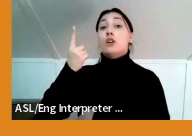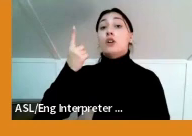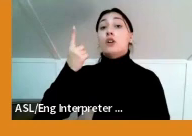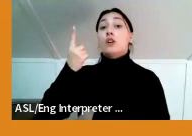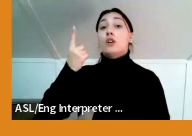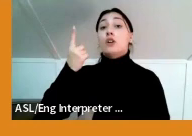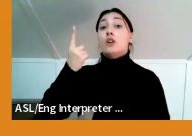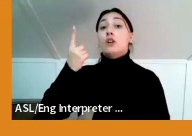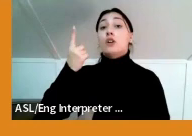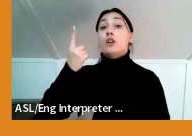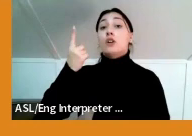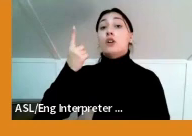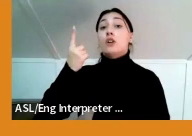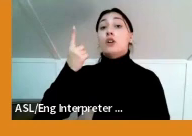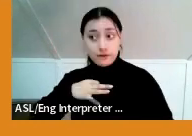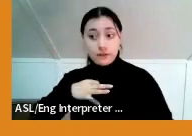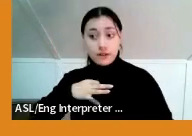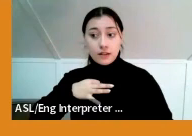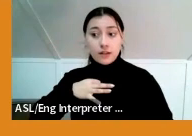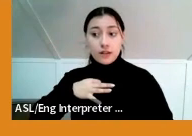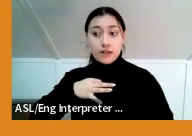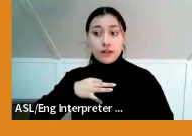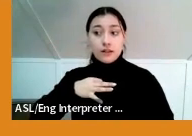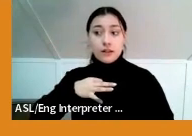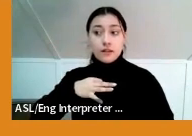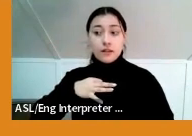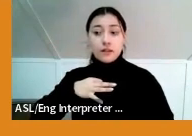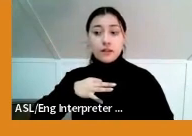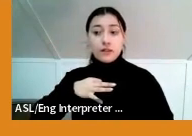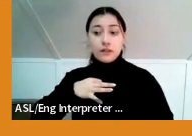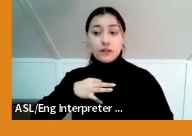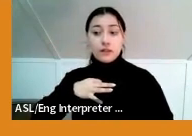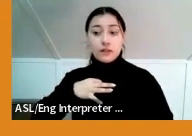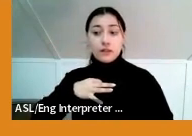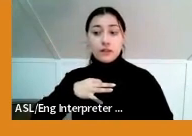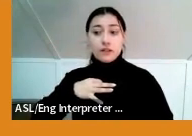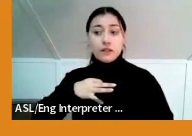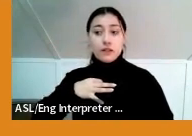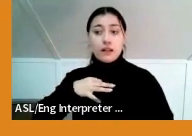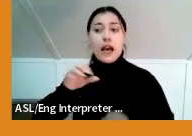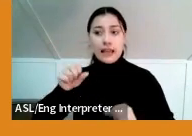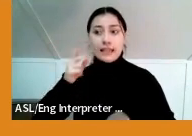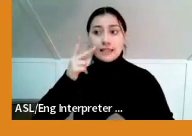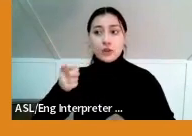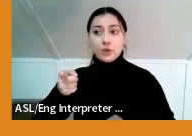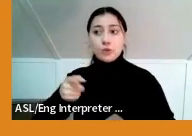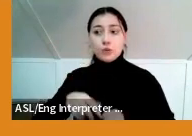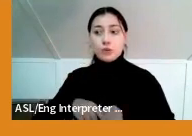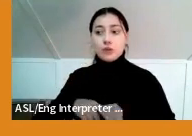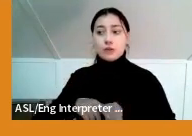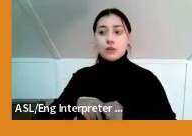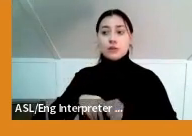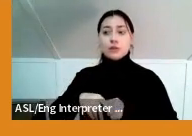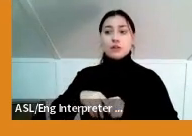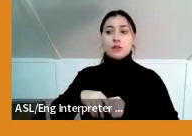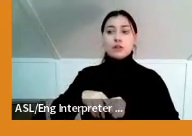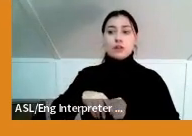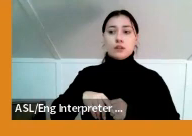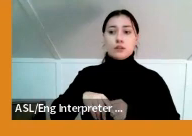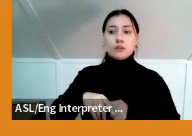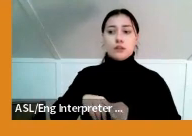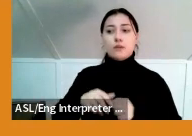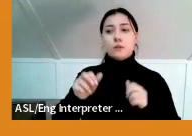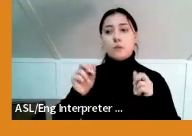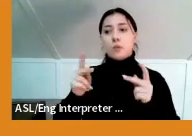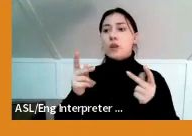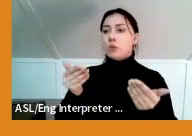to cultural affiliates. And those cultural affiliates are programs and departments that operate semi-independently under a larger